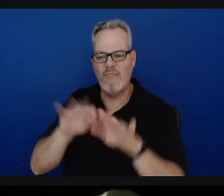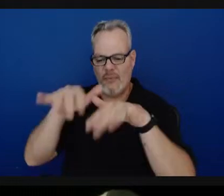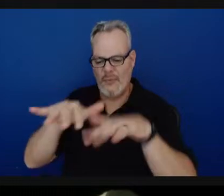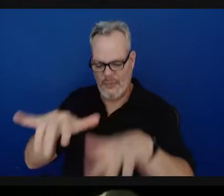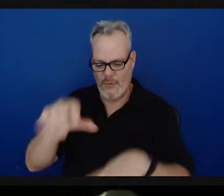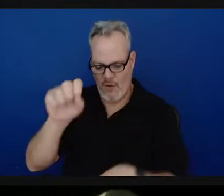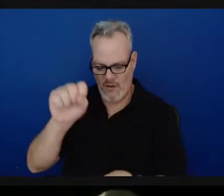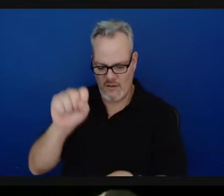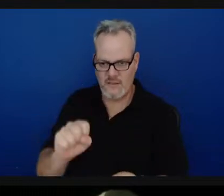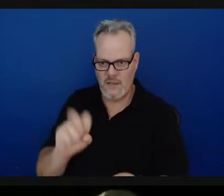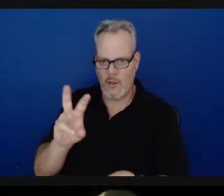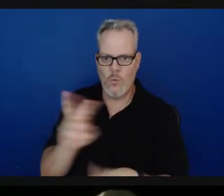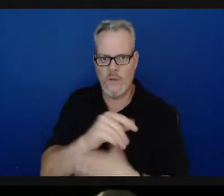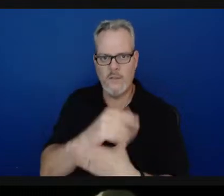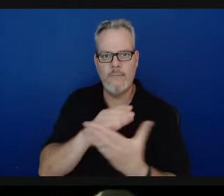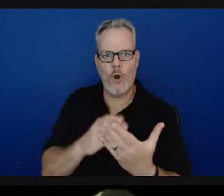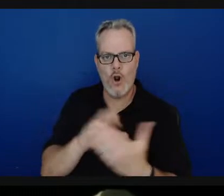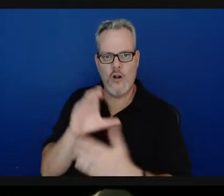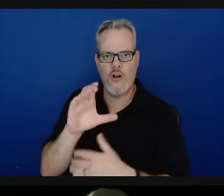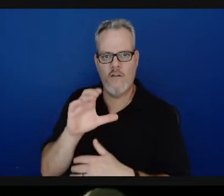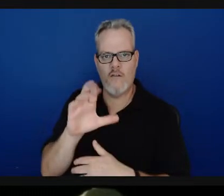floor.